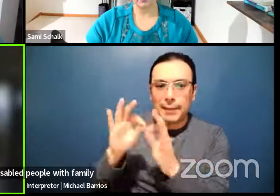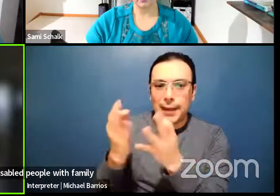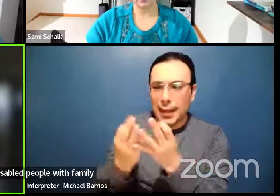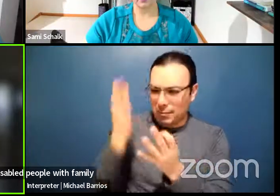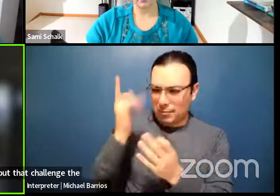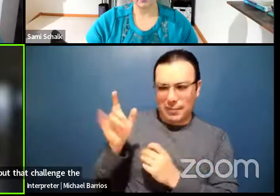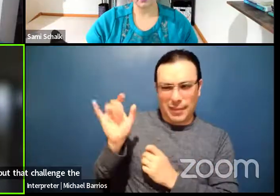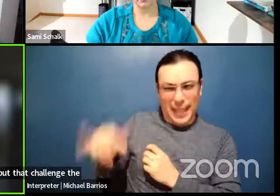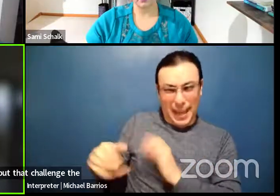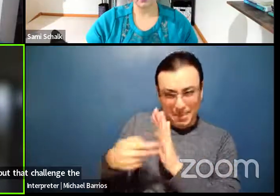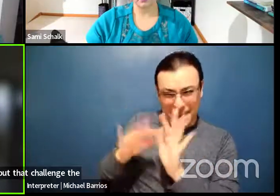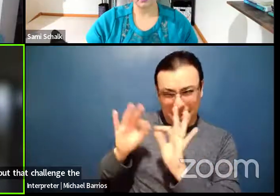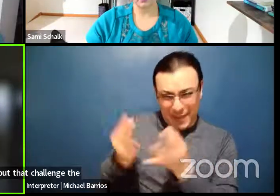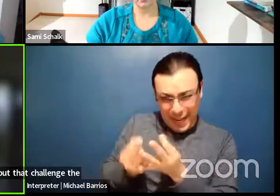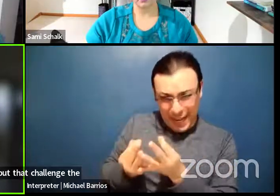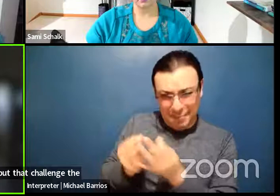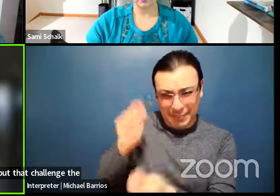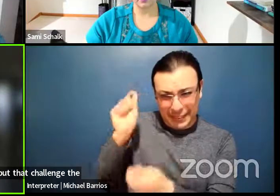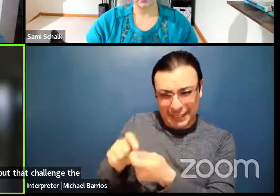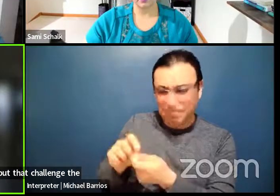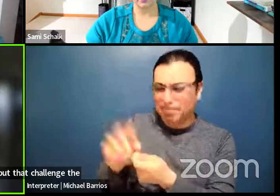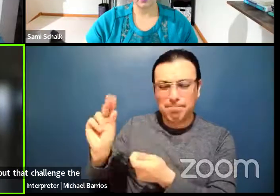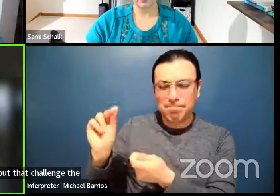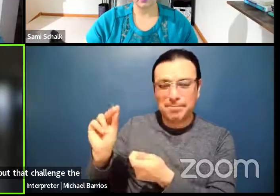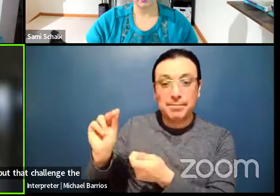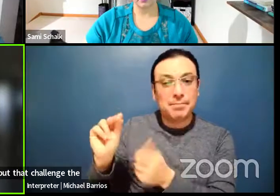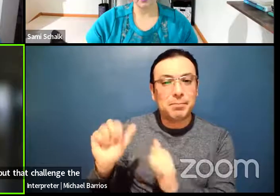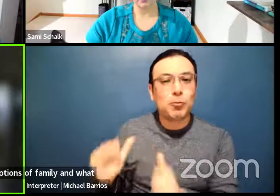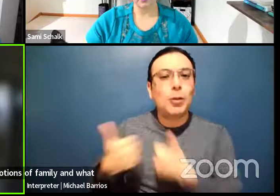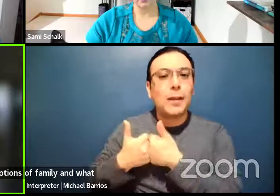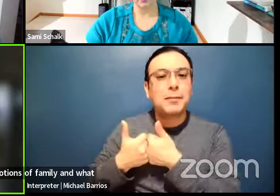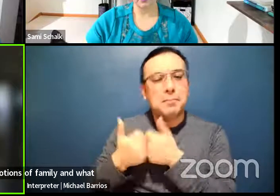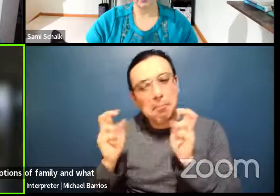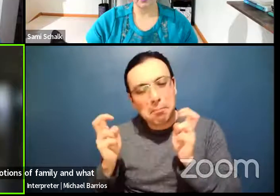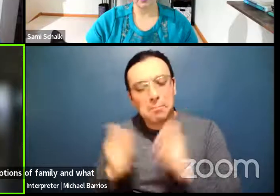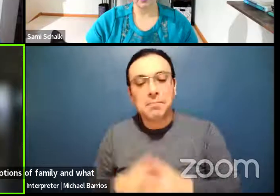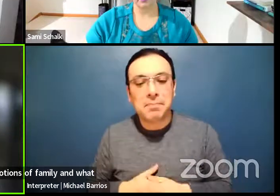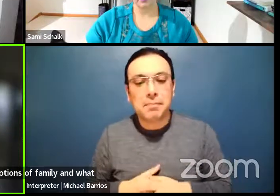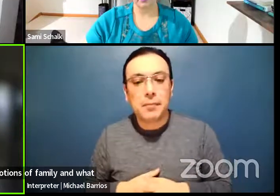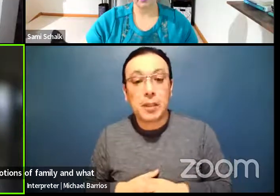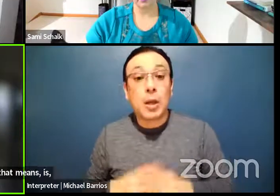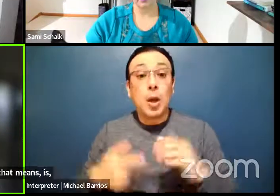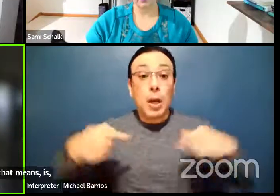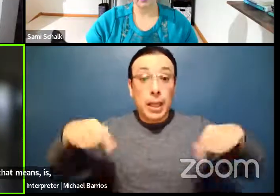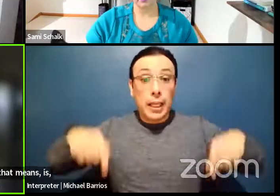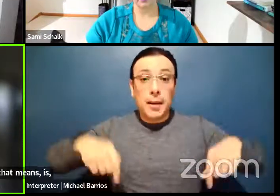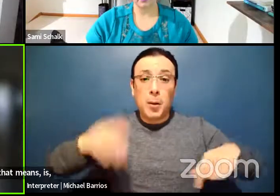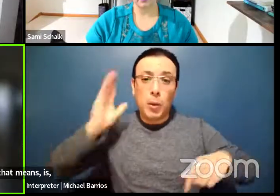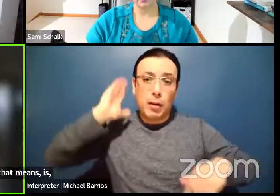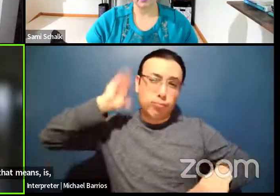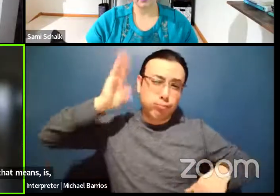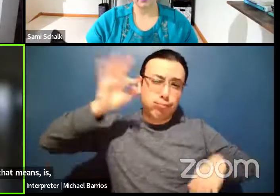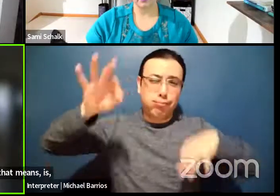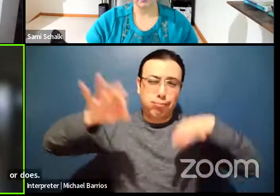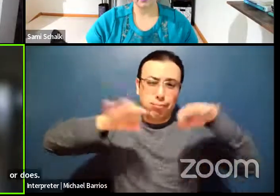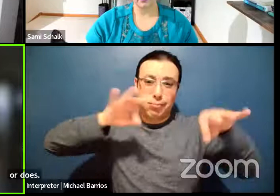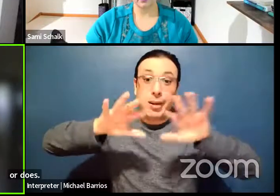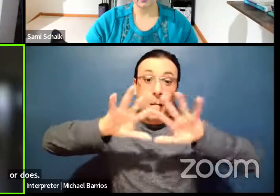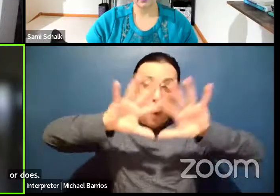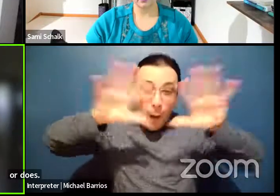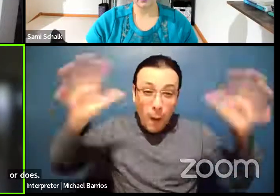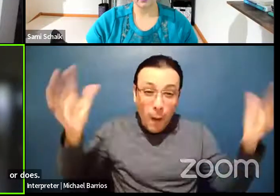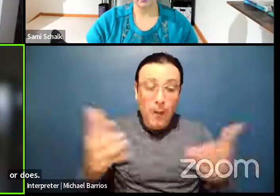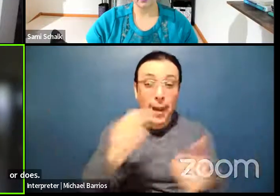does. This is by no means a comprehensive overview. There exist many, many ways to